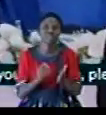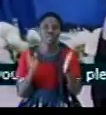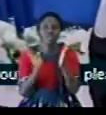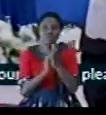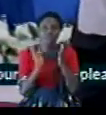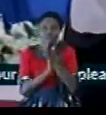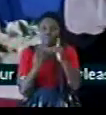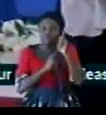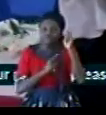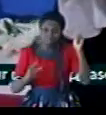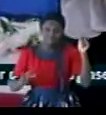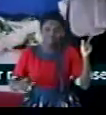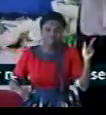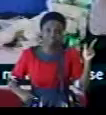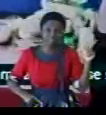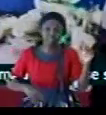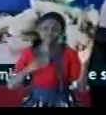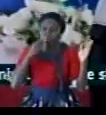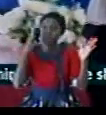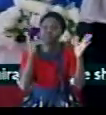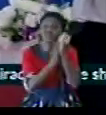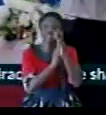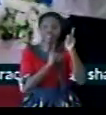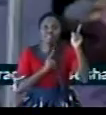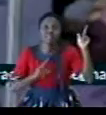Praise the Lord!